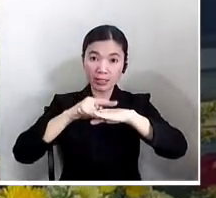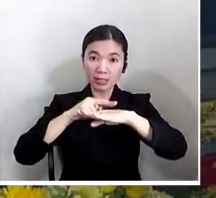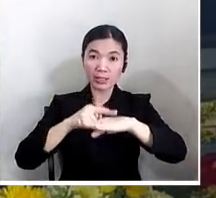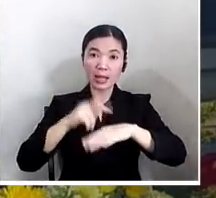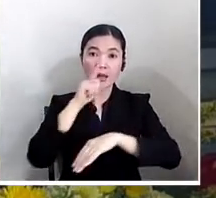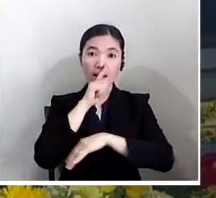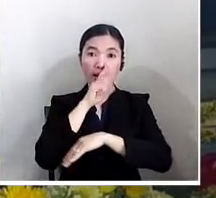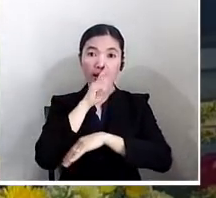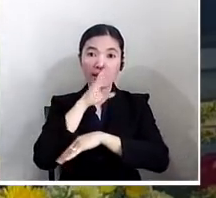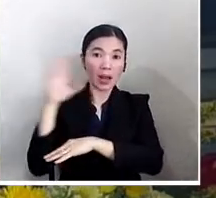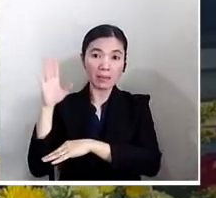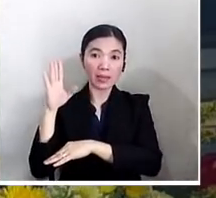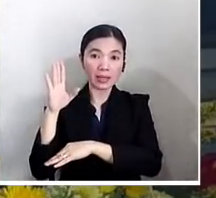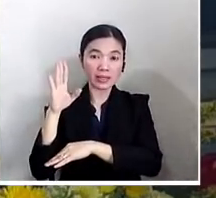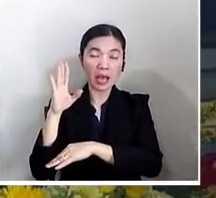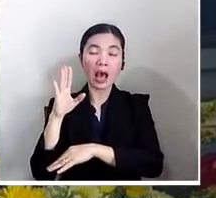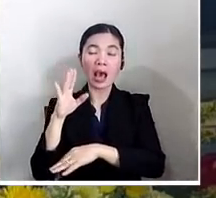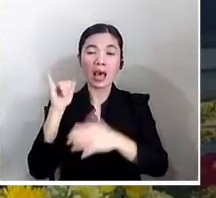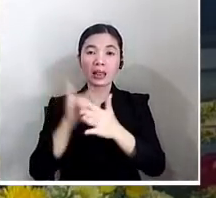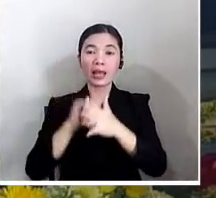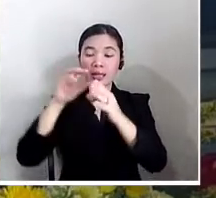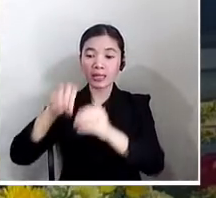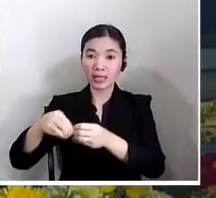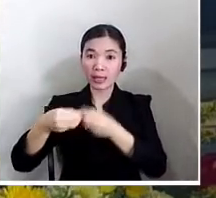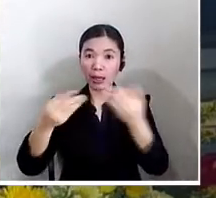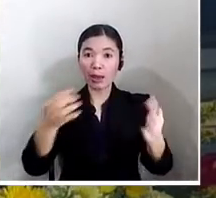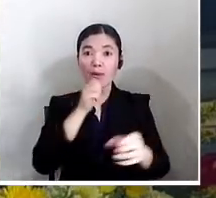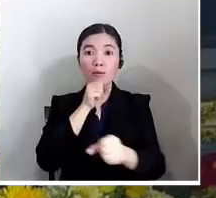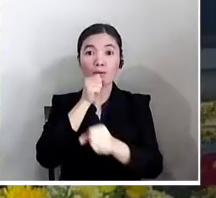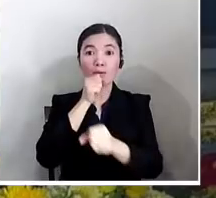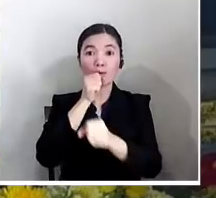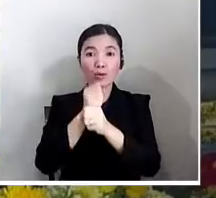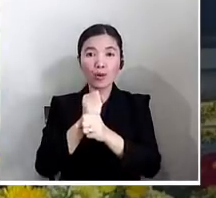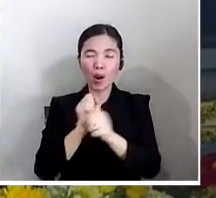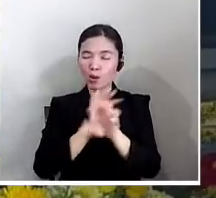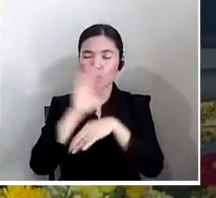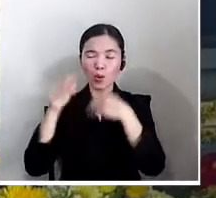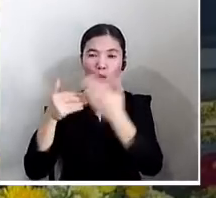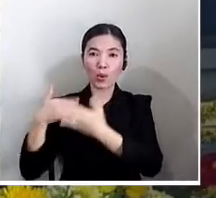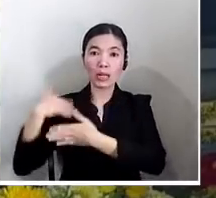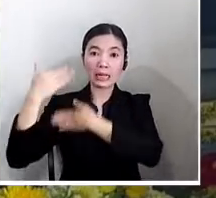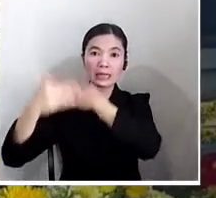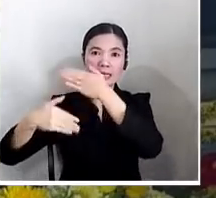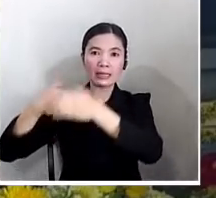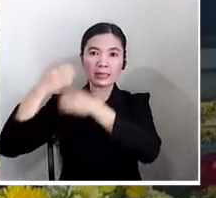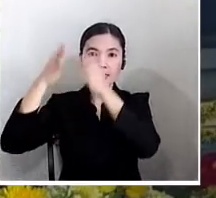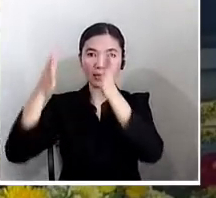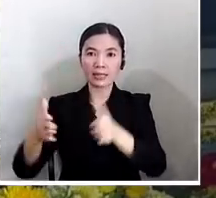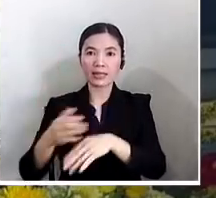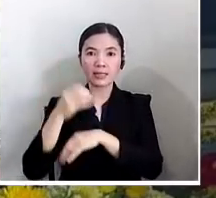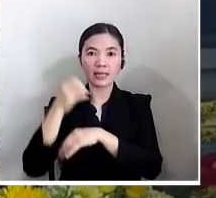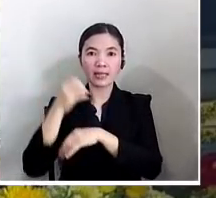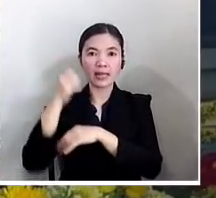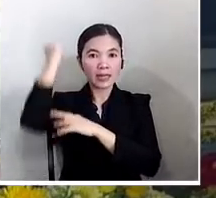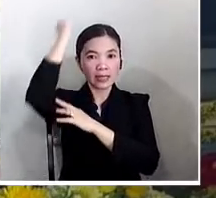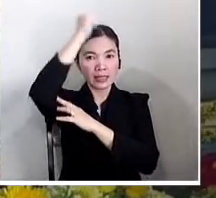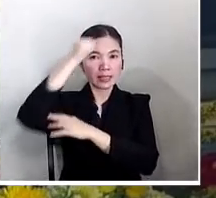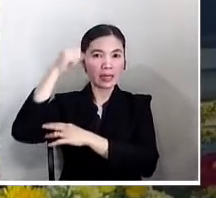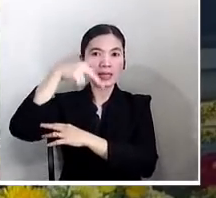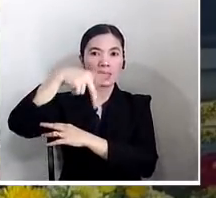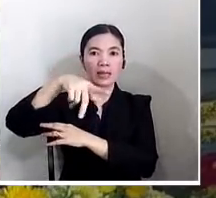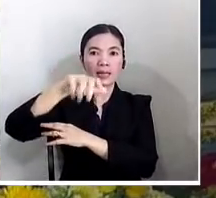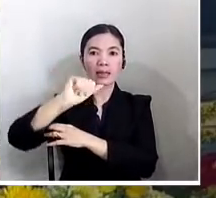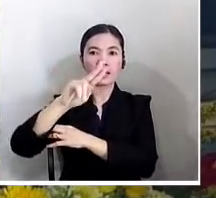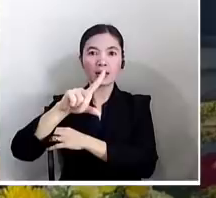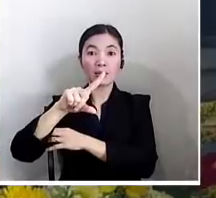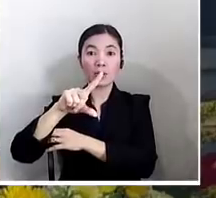guaranteed to all his descendants. Saint Paul emphasized this kind of